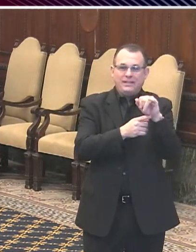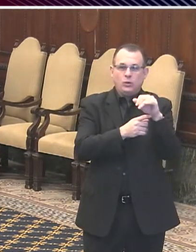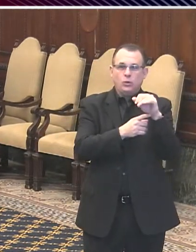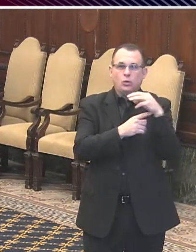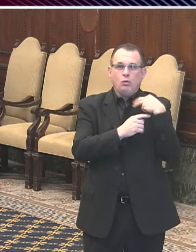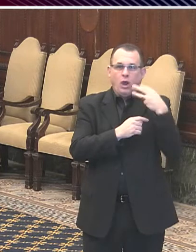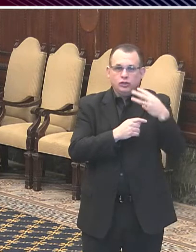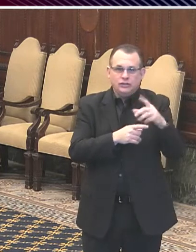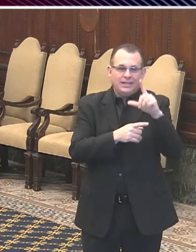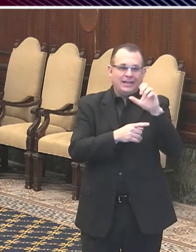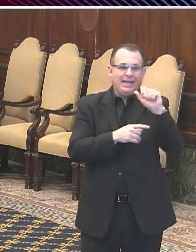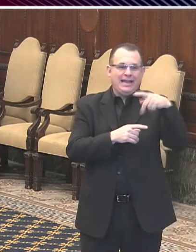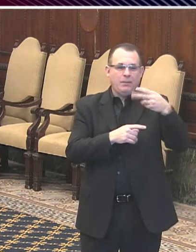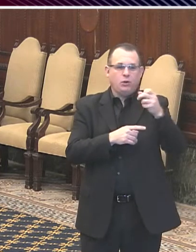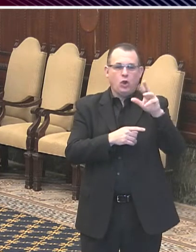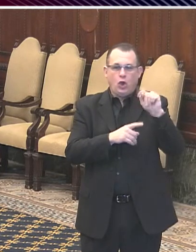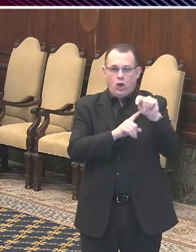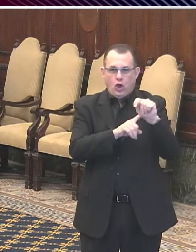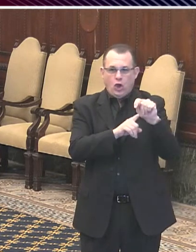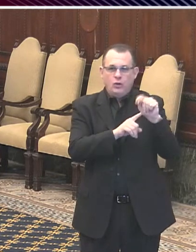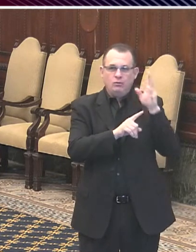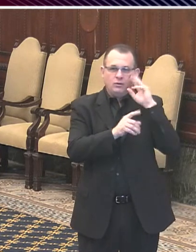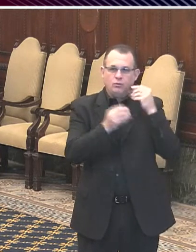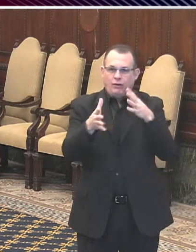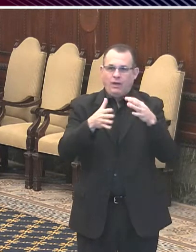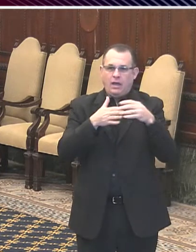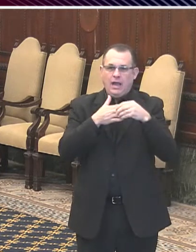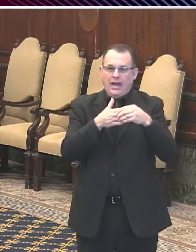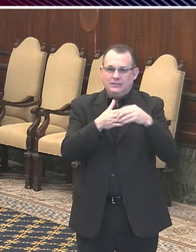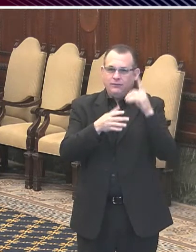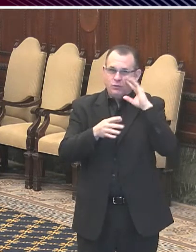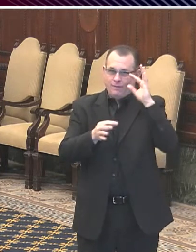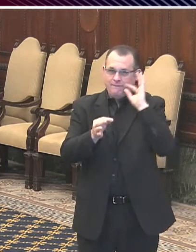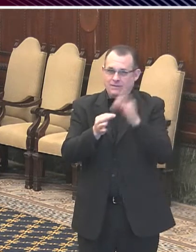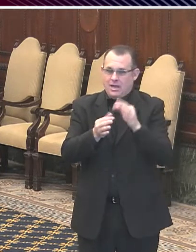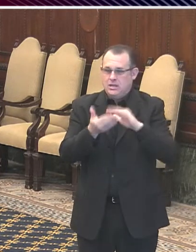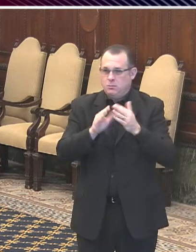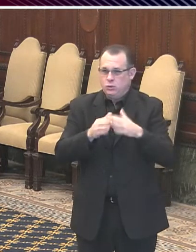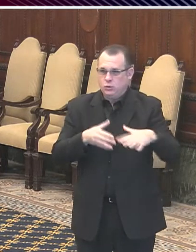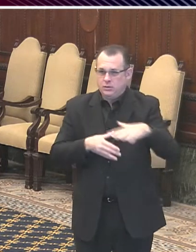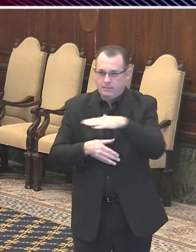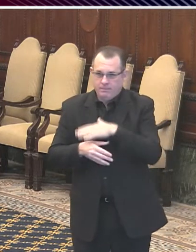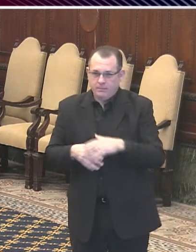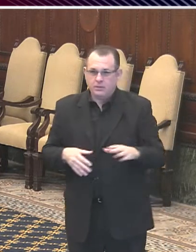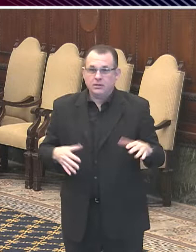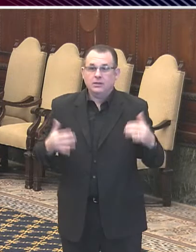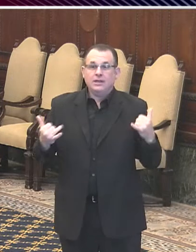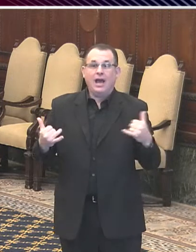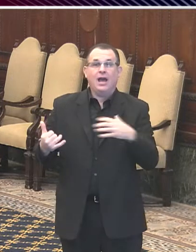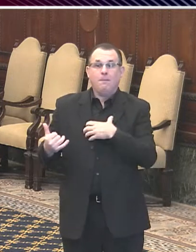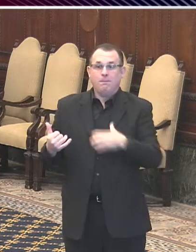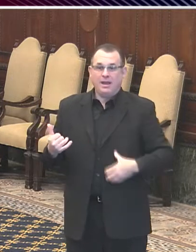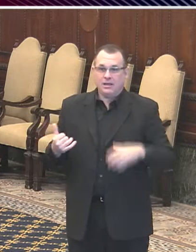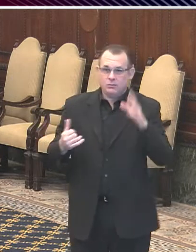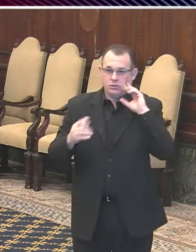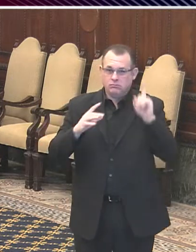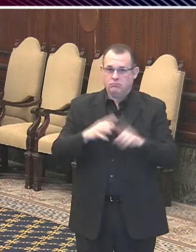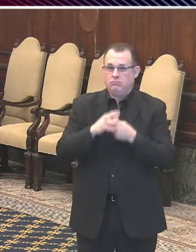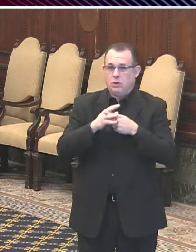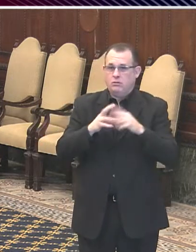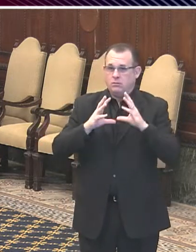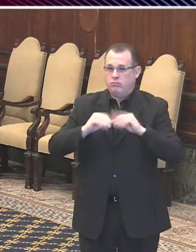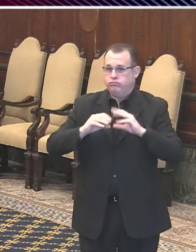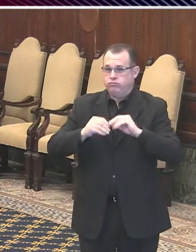for faith-based communities today. So now we will begin with opening remarks from Mayor Jim Kenney. Mayor,